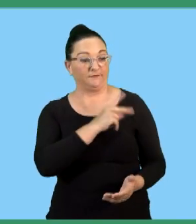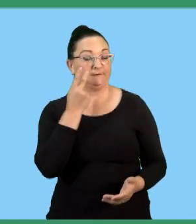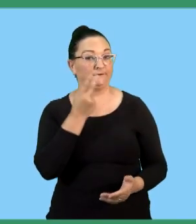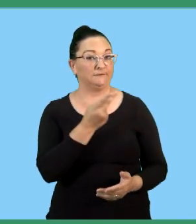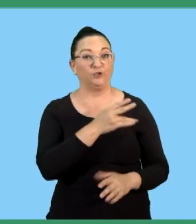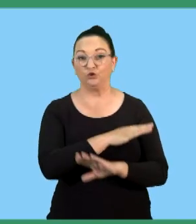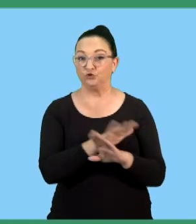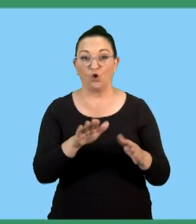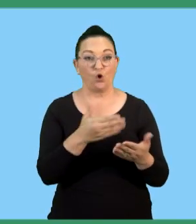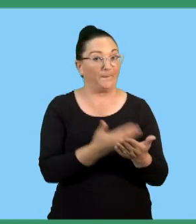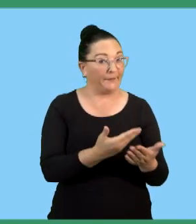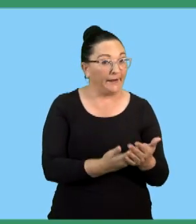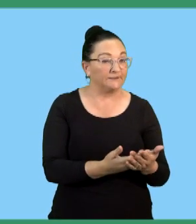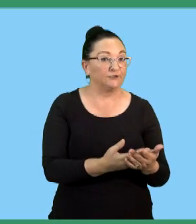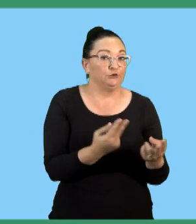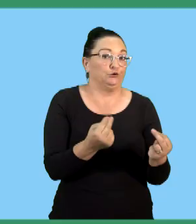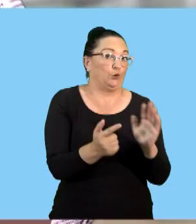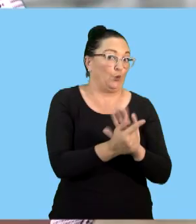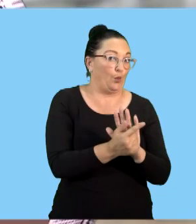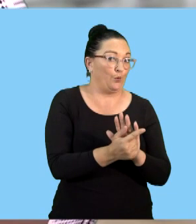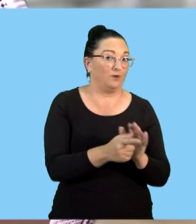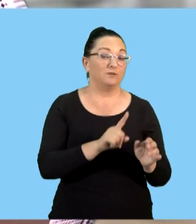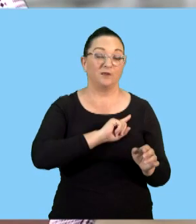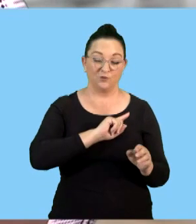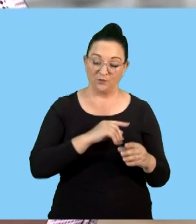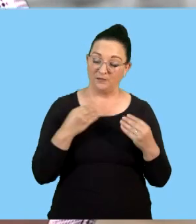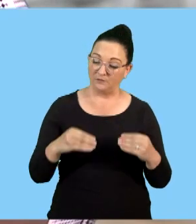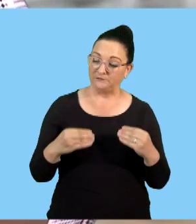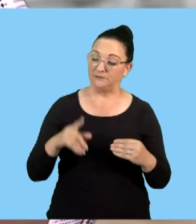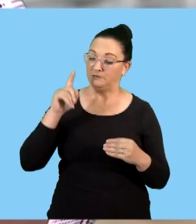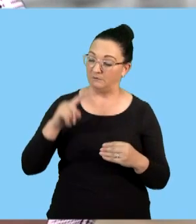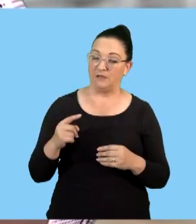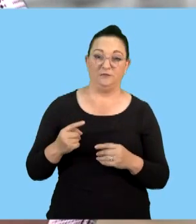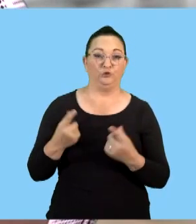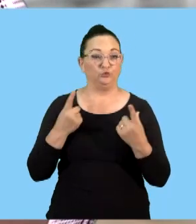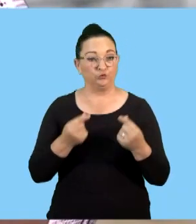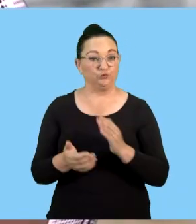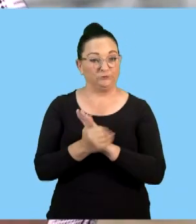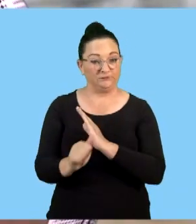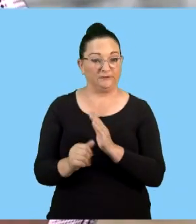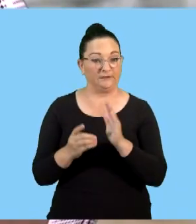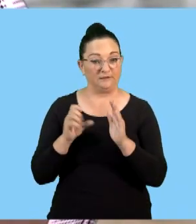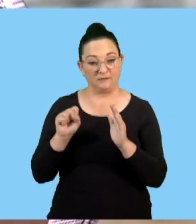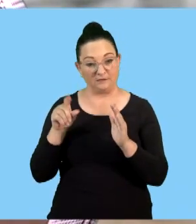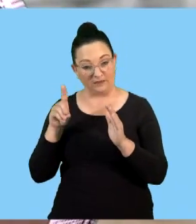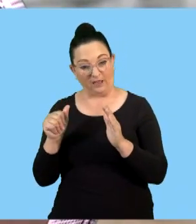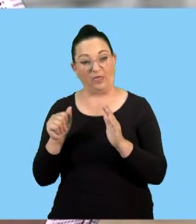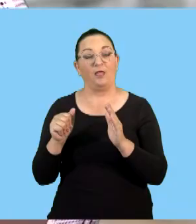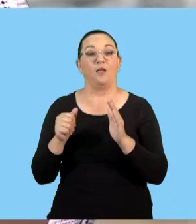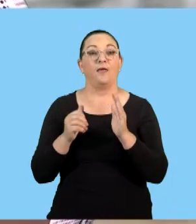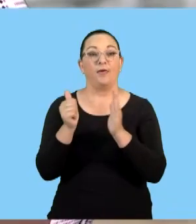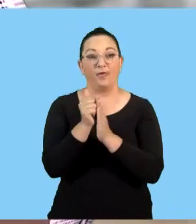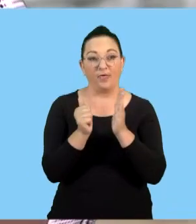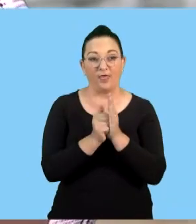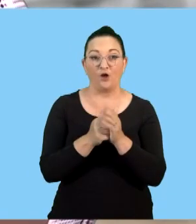of illegal practices. So you see why it is very important as a business that we should comply with the Skills Development Act or